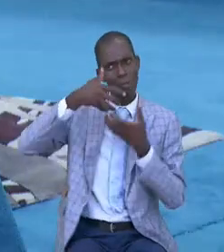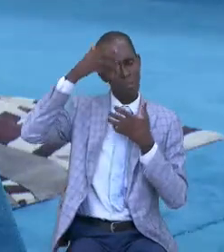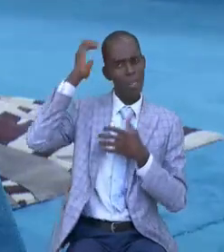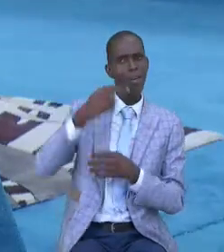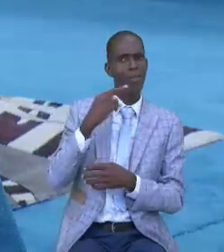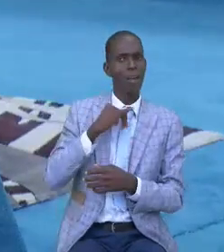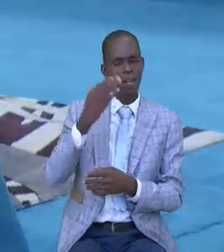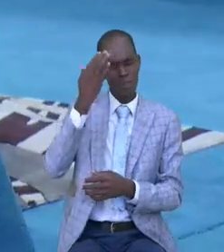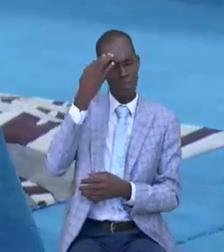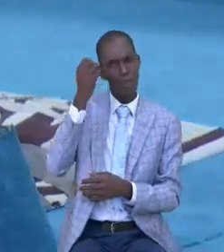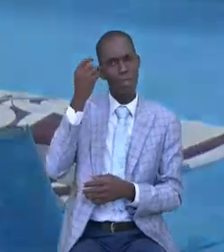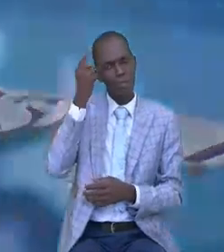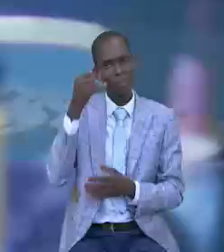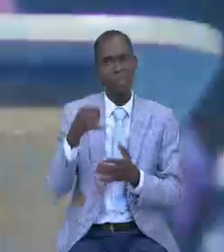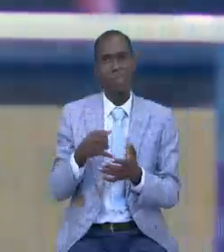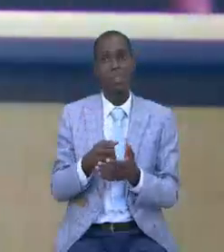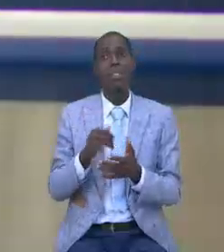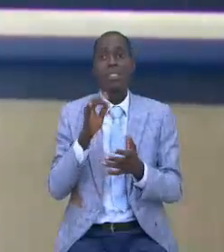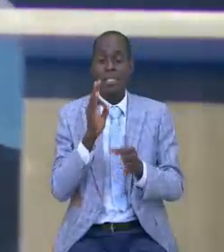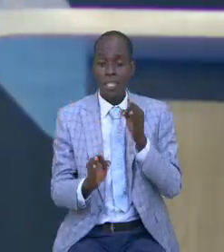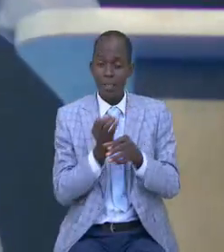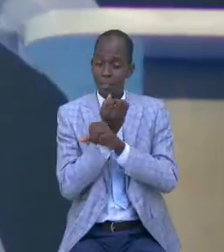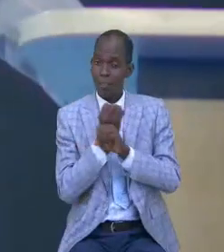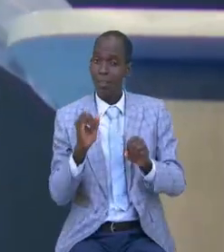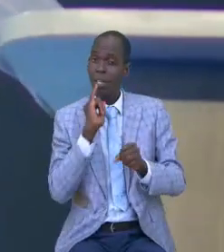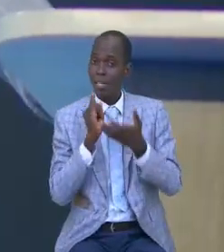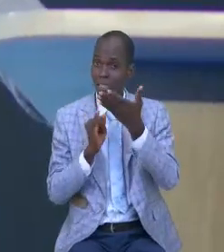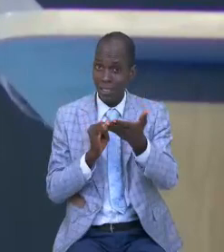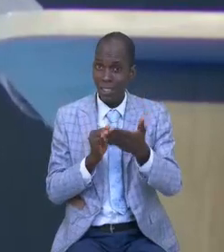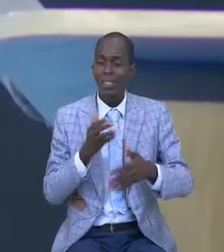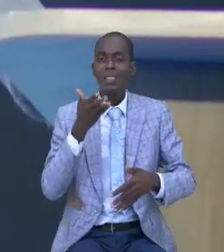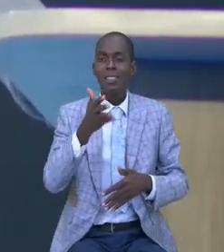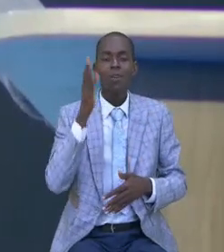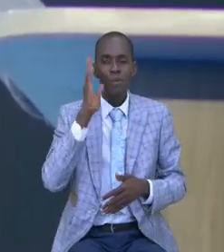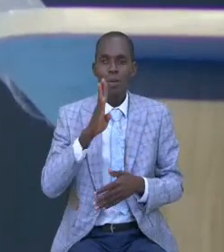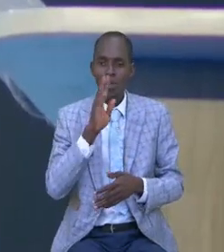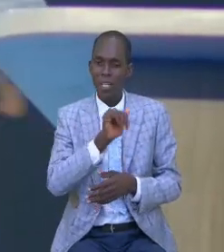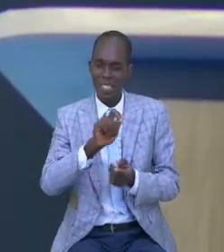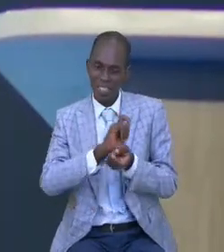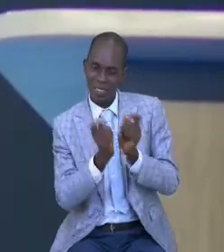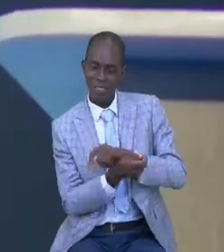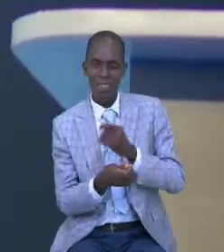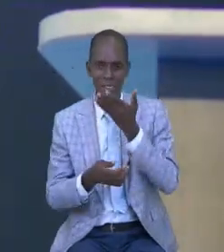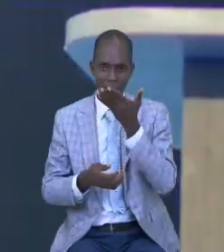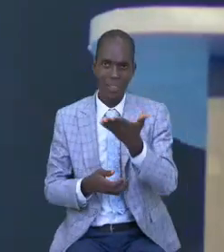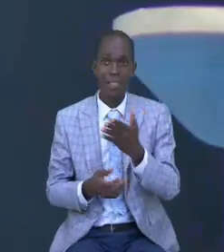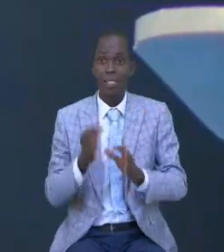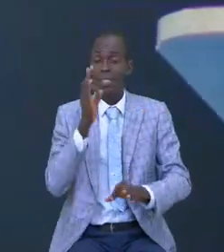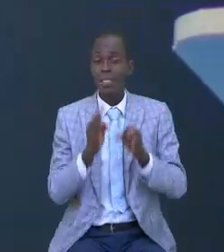there. If salvation is there, there will be transformation there. If there is